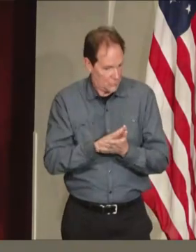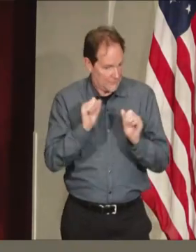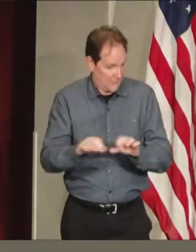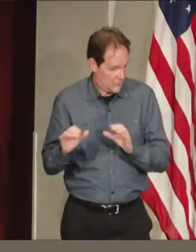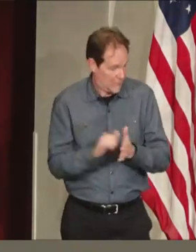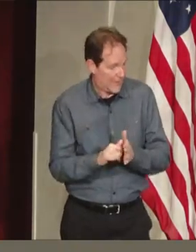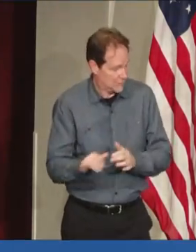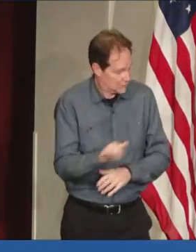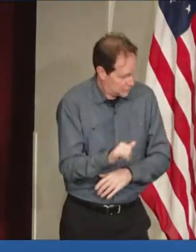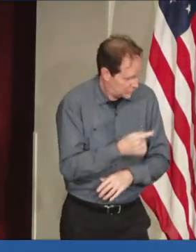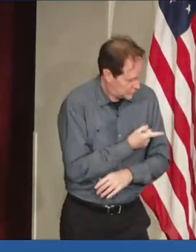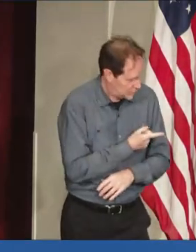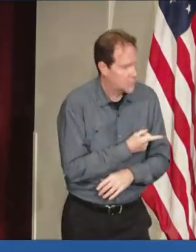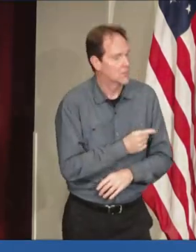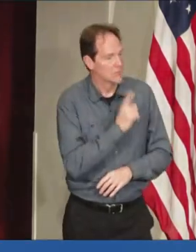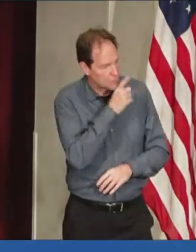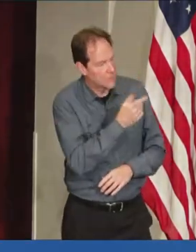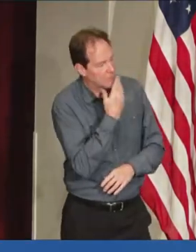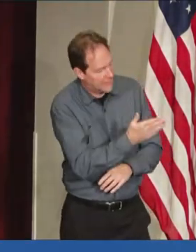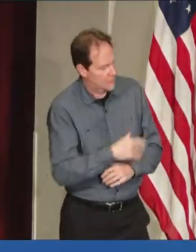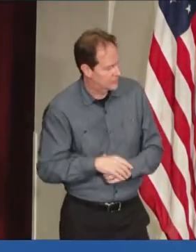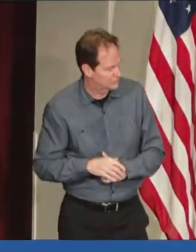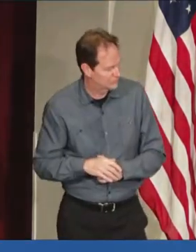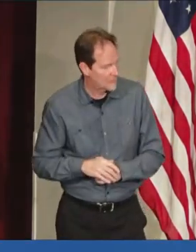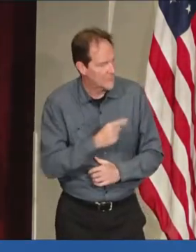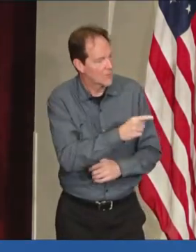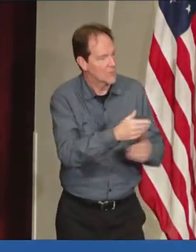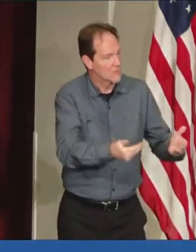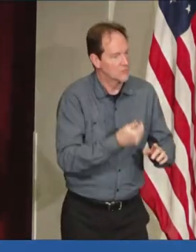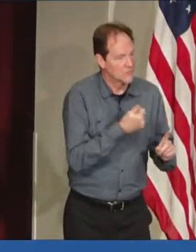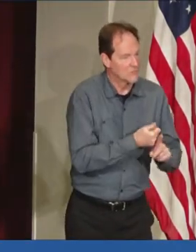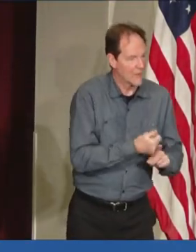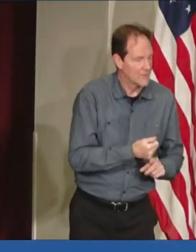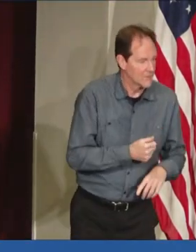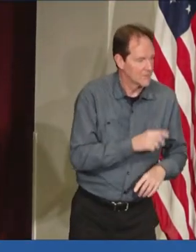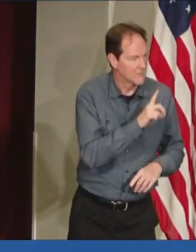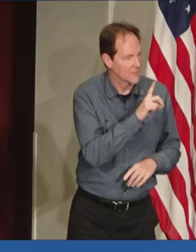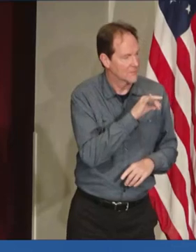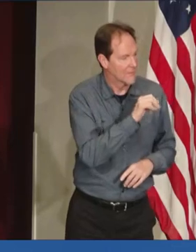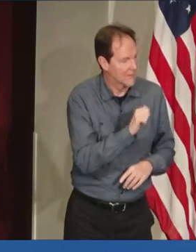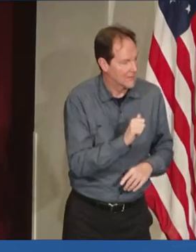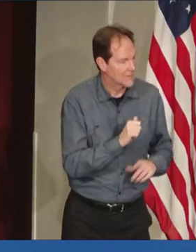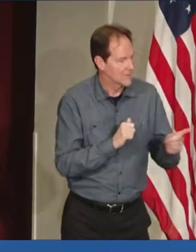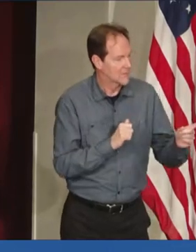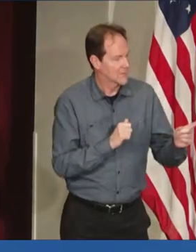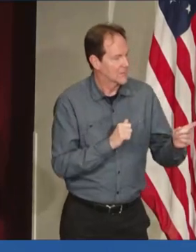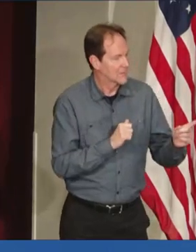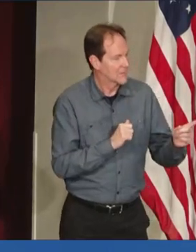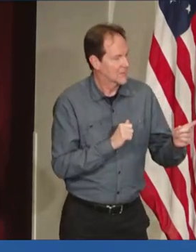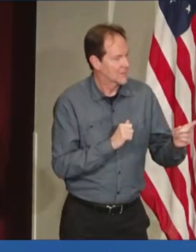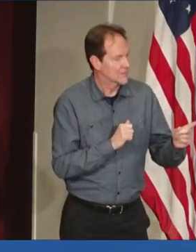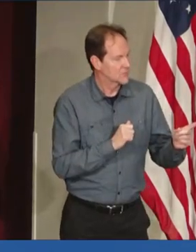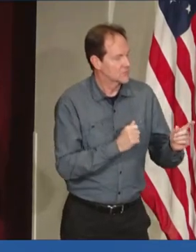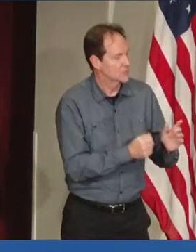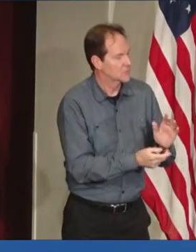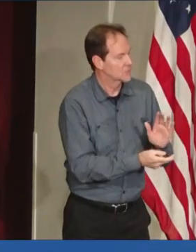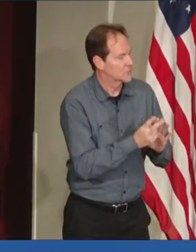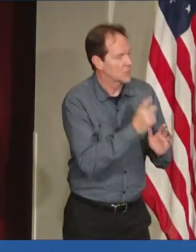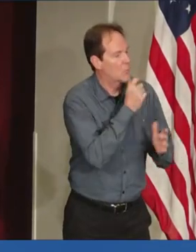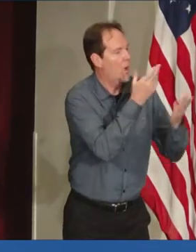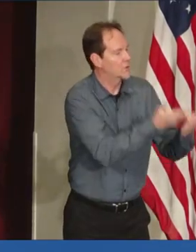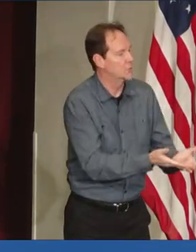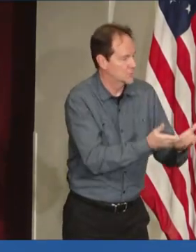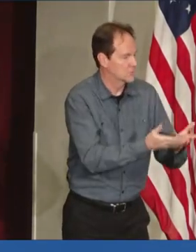that? Sure, thank you. You should introduce yourself, though. Diana, just give 2 seconds on who you